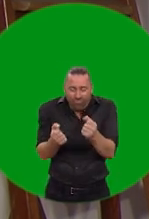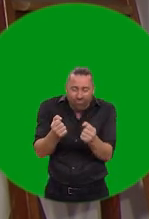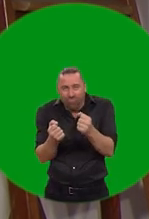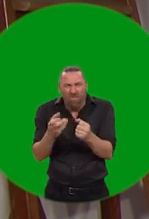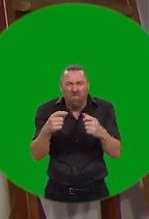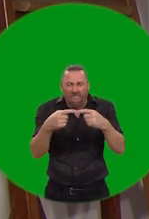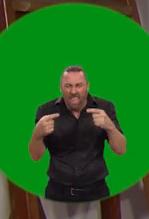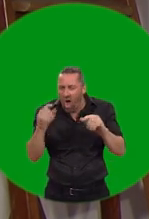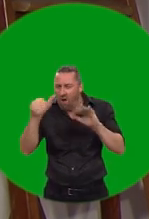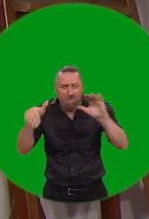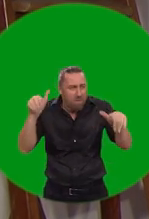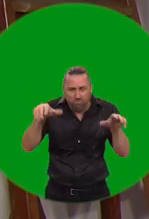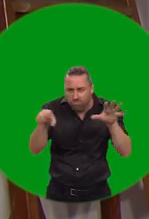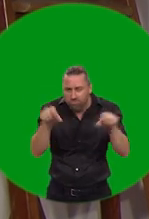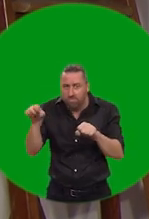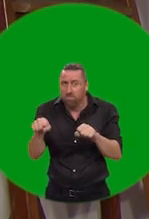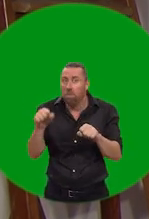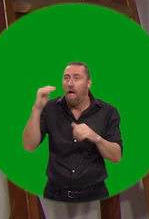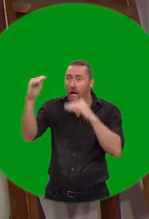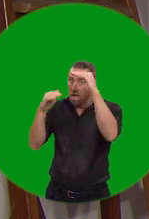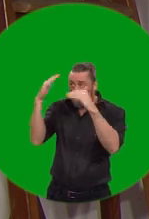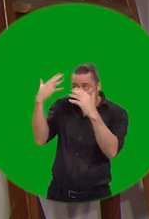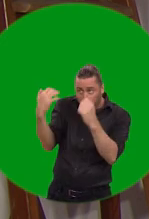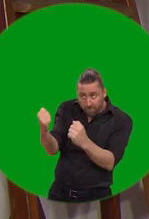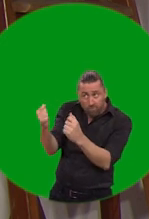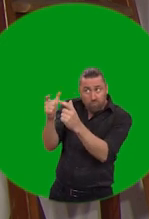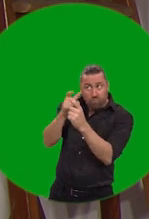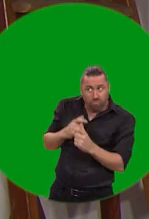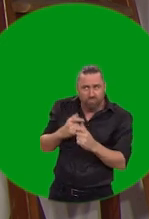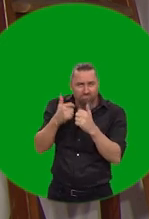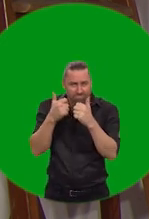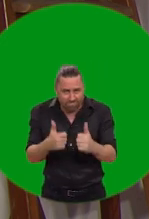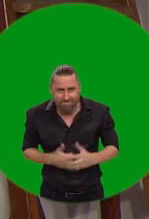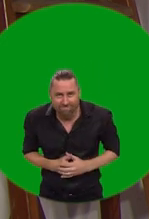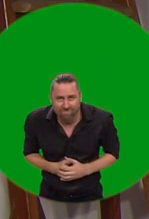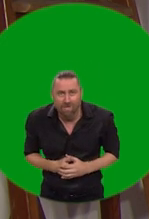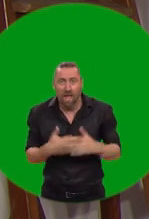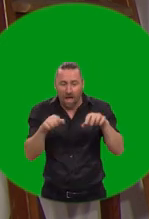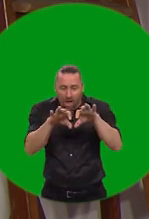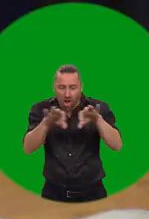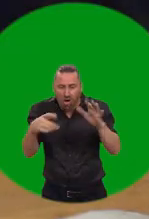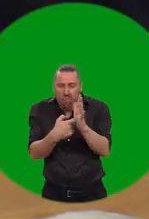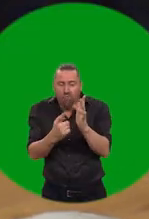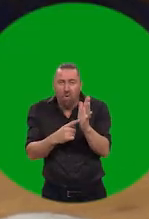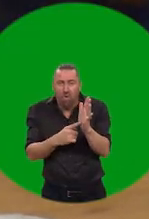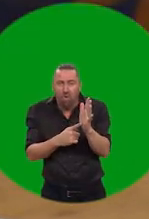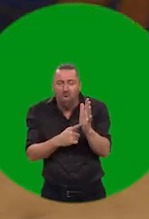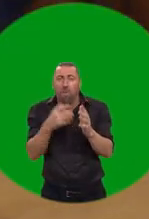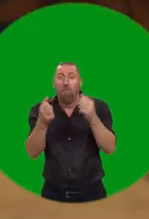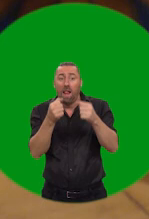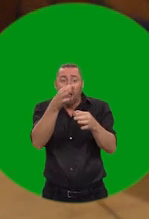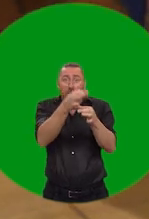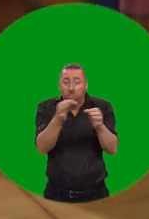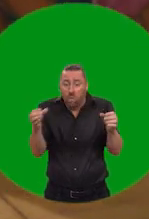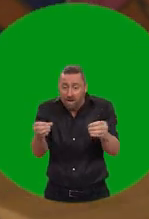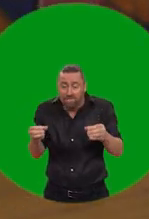house. Now, first you'll need to make sure a grown-up's around so they can supervise. Then you'll need a cardboard roll, some milk bottle lids,